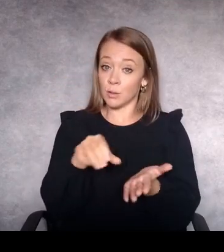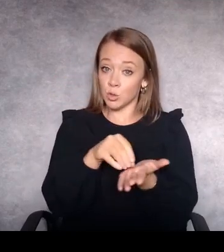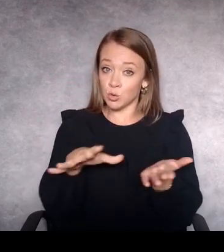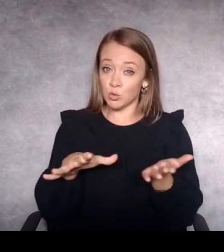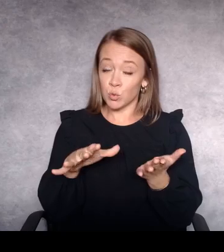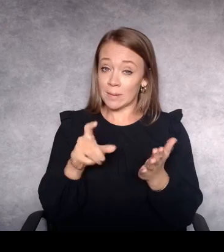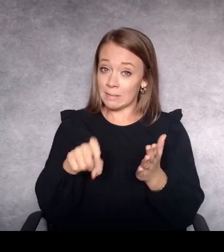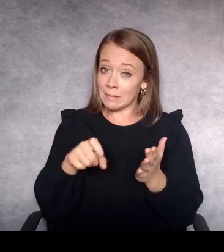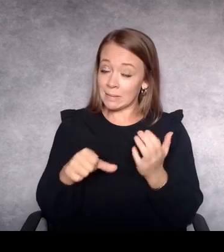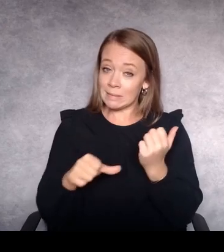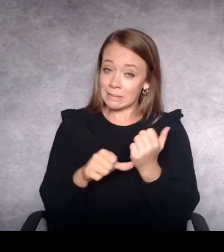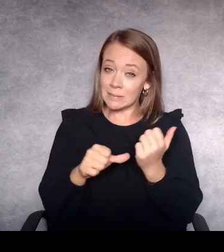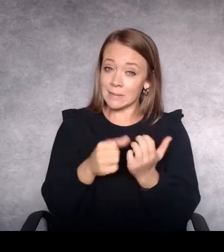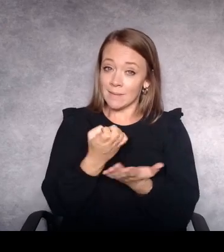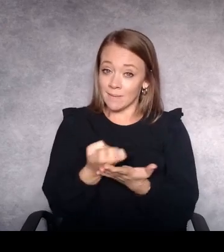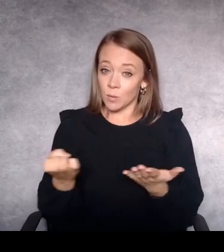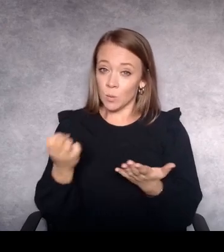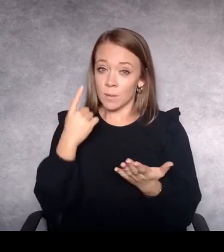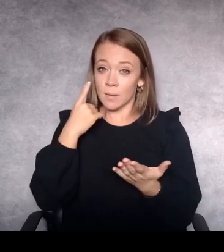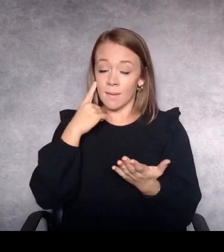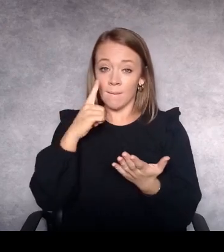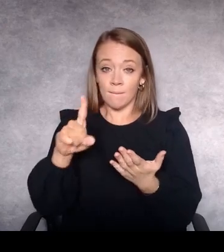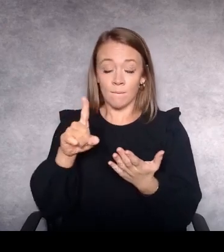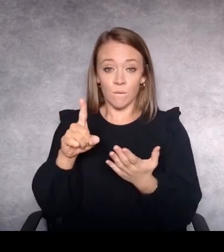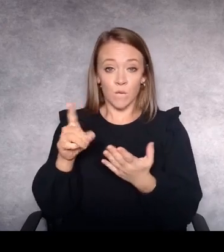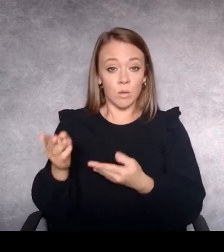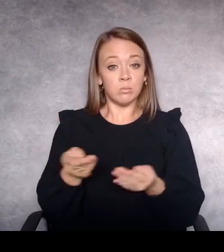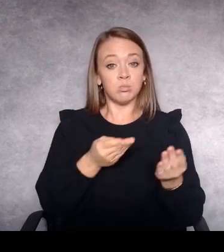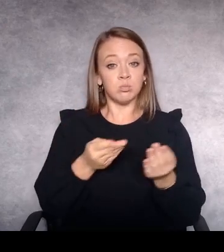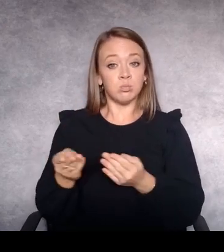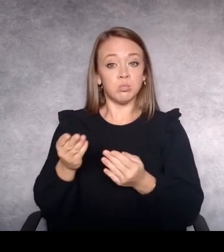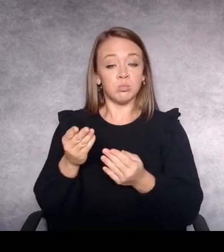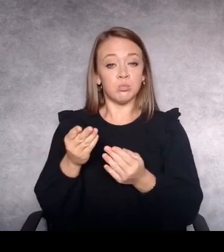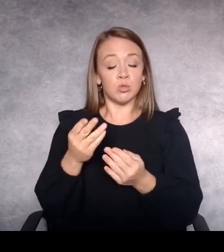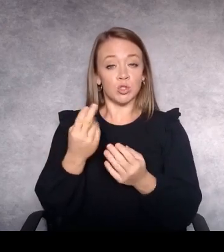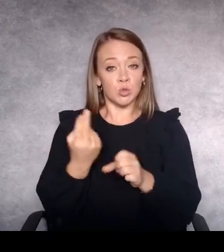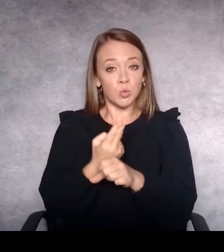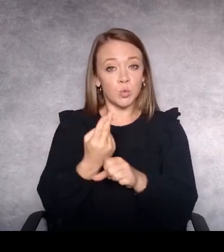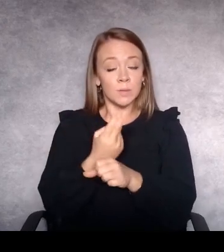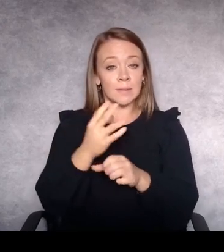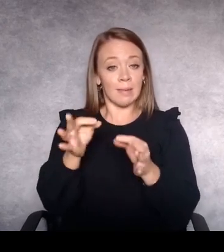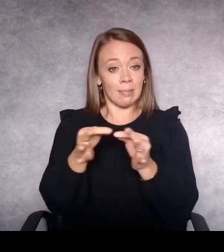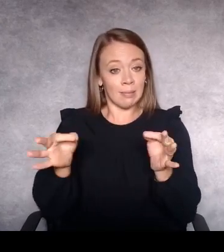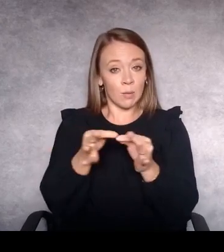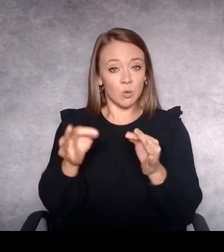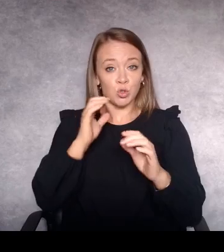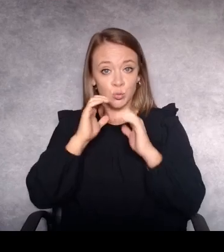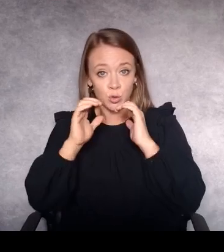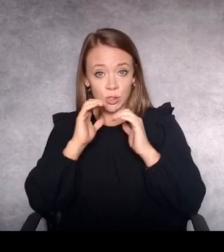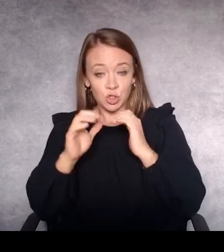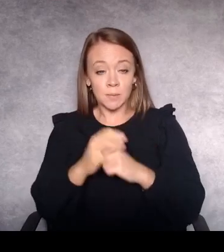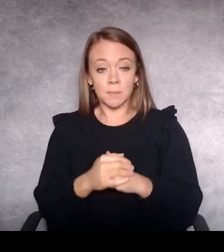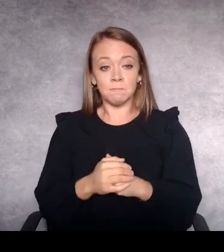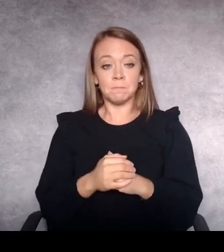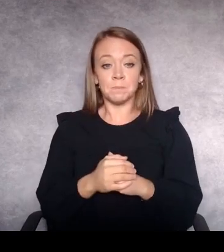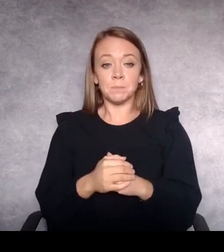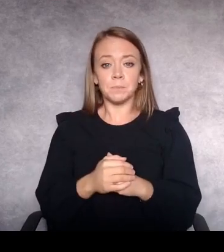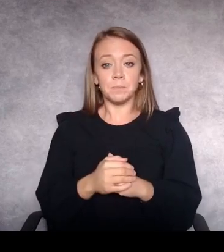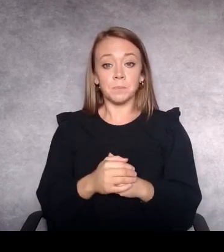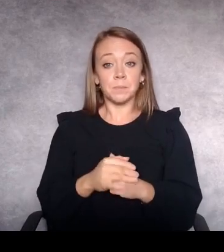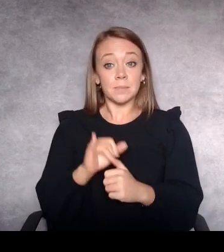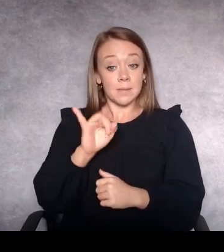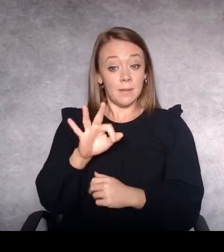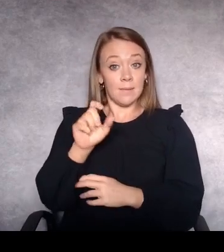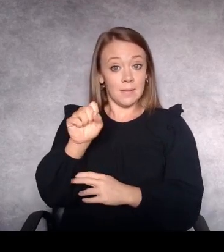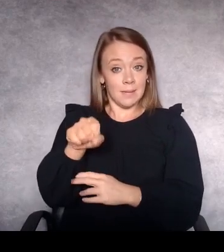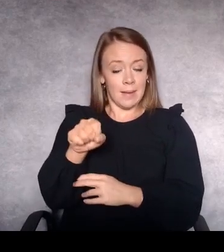require assistive devices to facilitate the development and use of meaningful language and communication? If so,